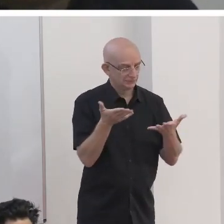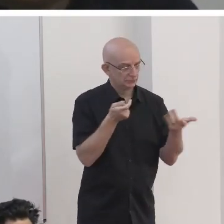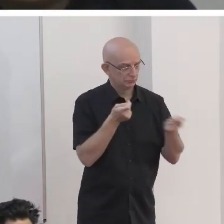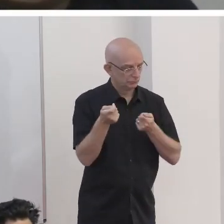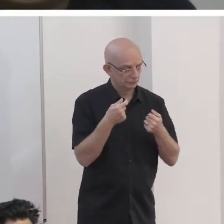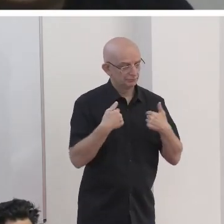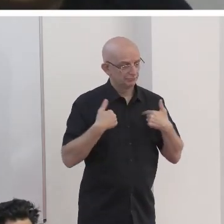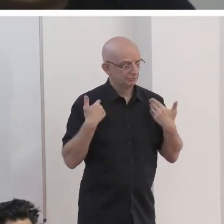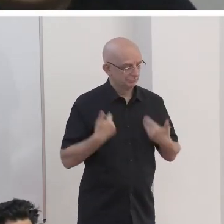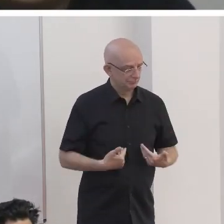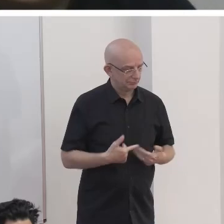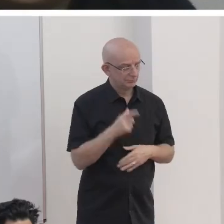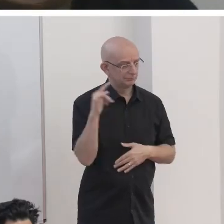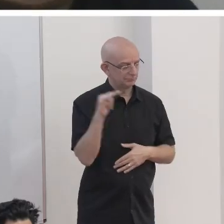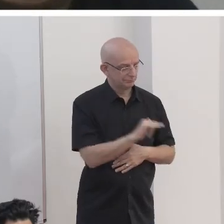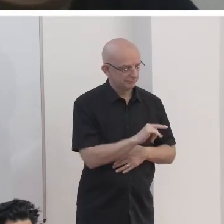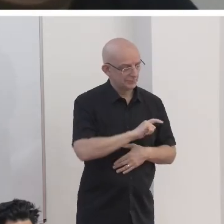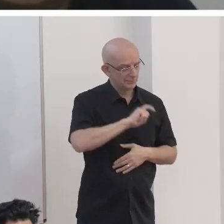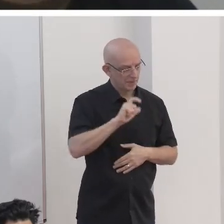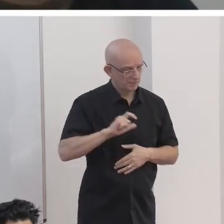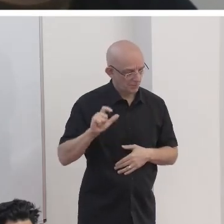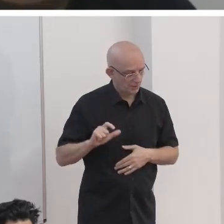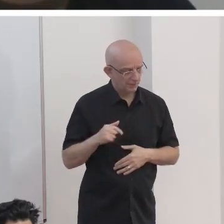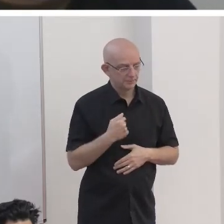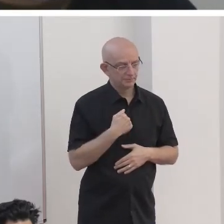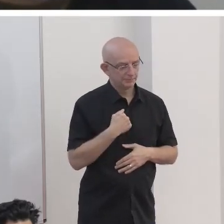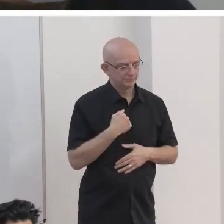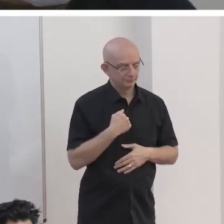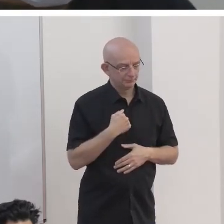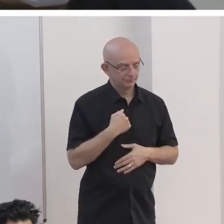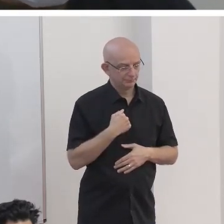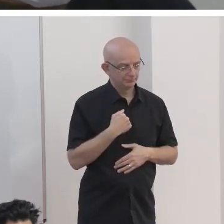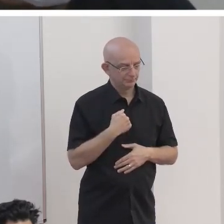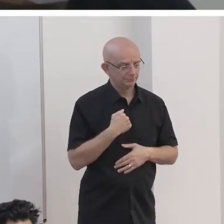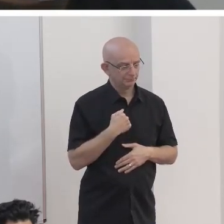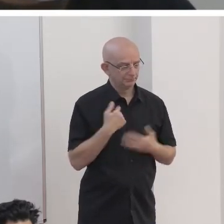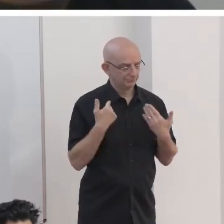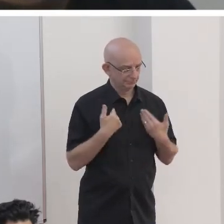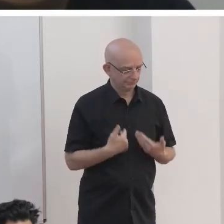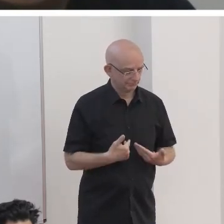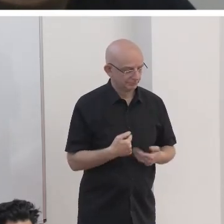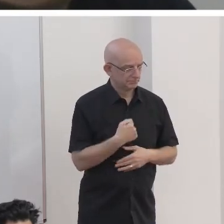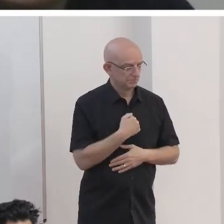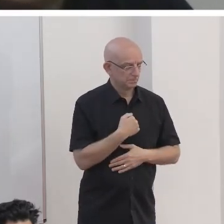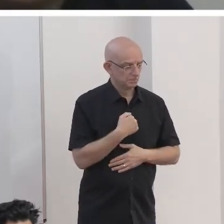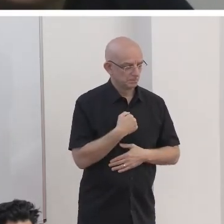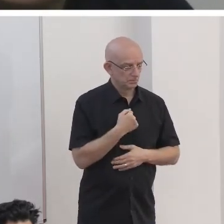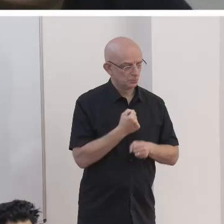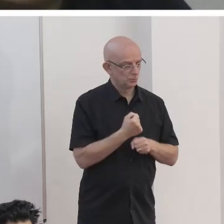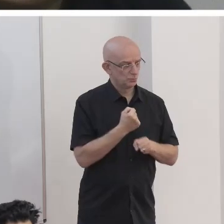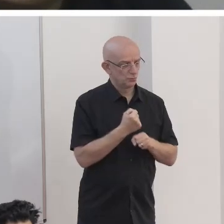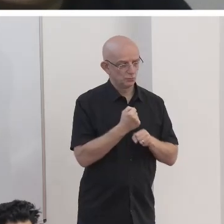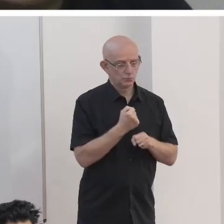district, Nepal. And before, I was working as a project assistant of Blind